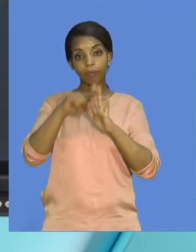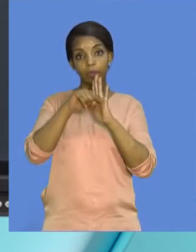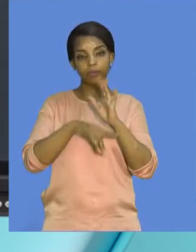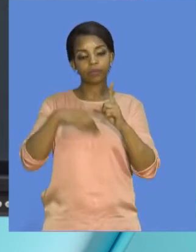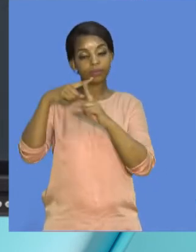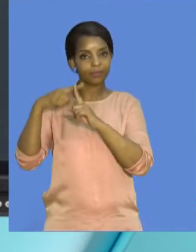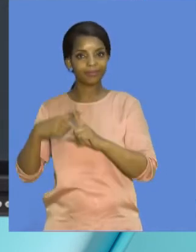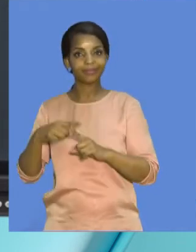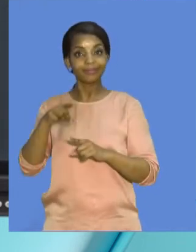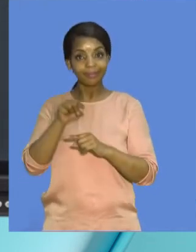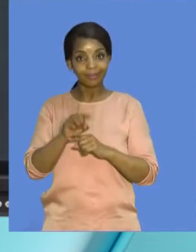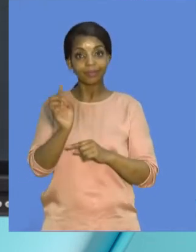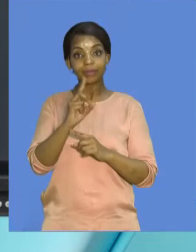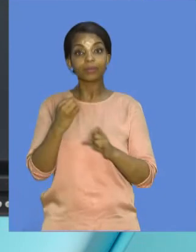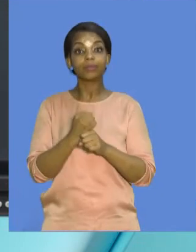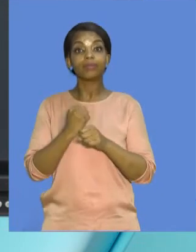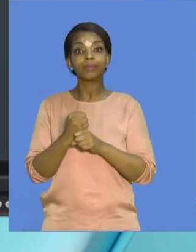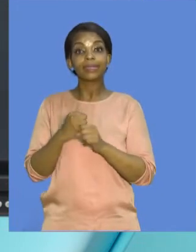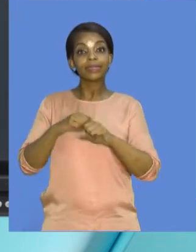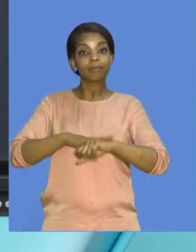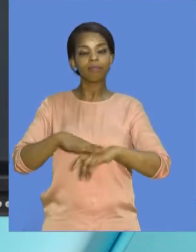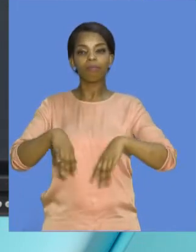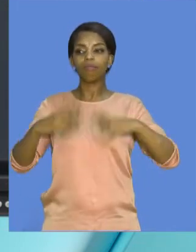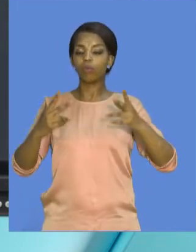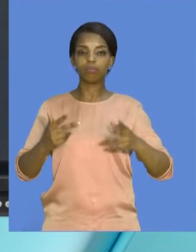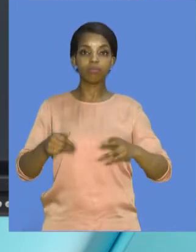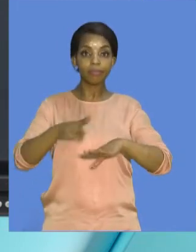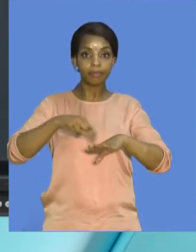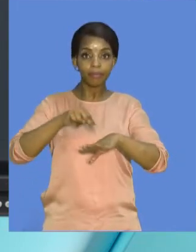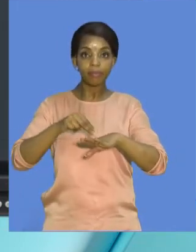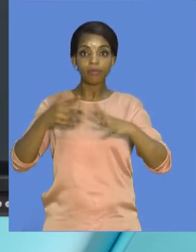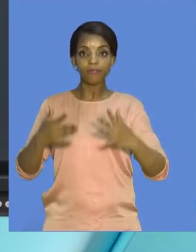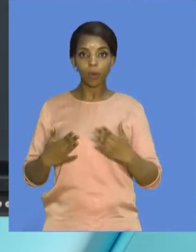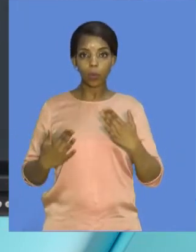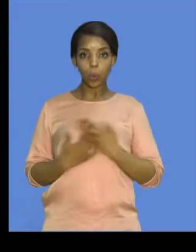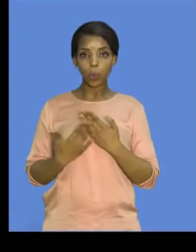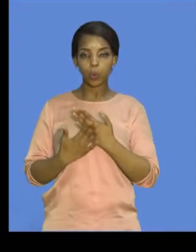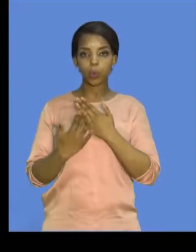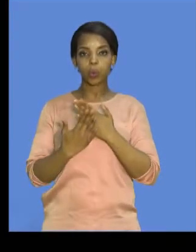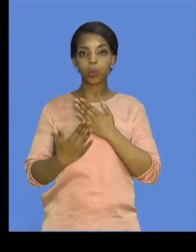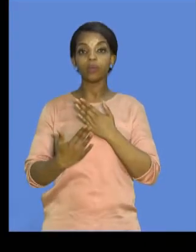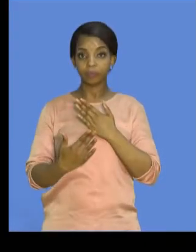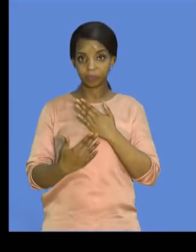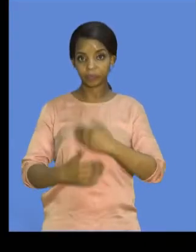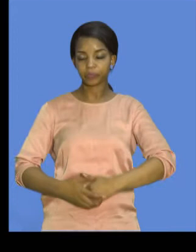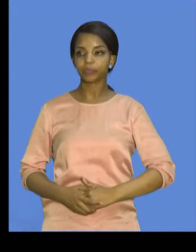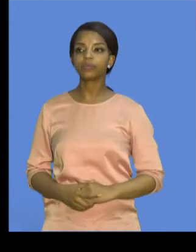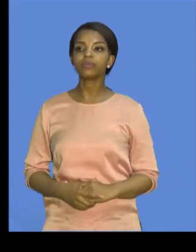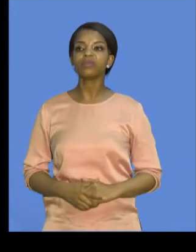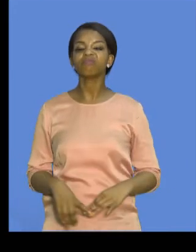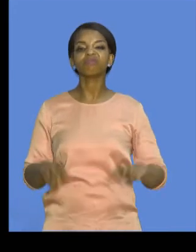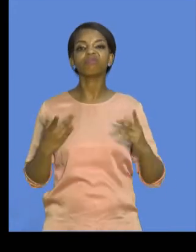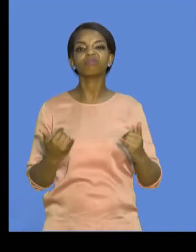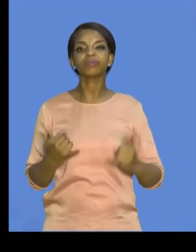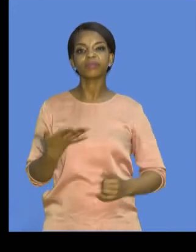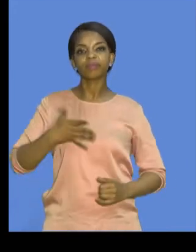to the type or nature of a charge that a material has. Right. Now, having said that, so we want to